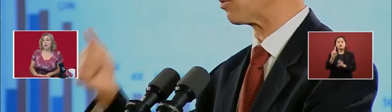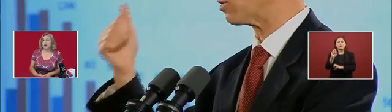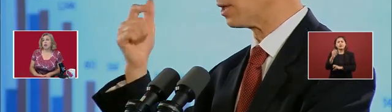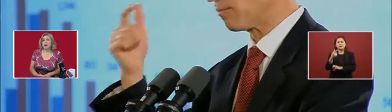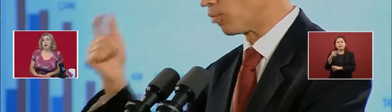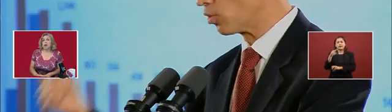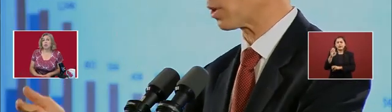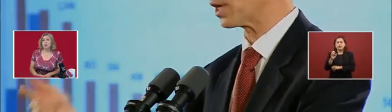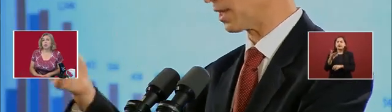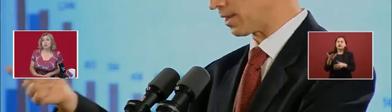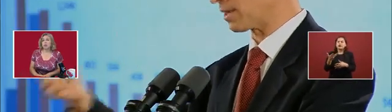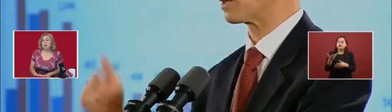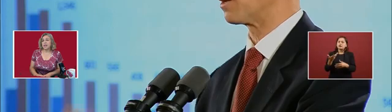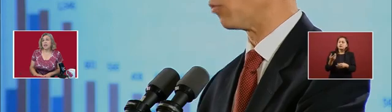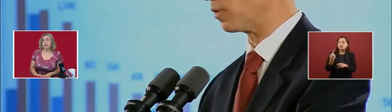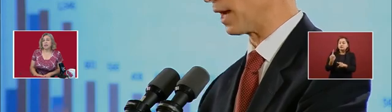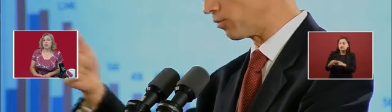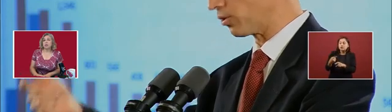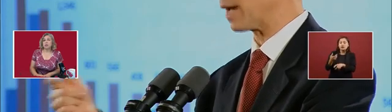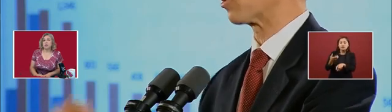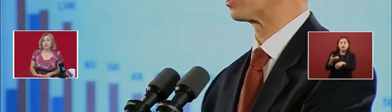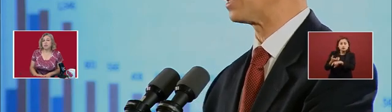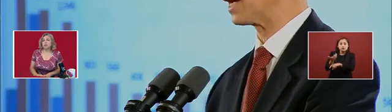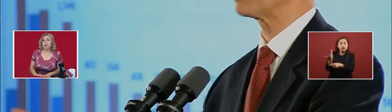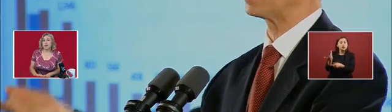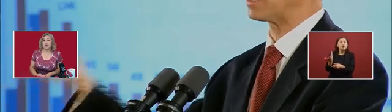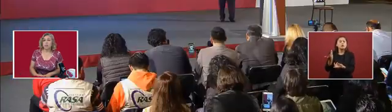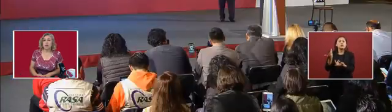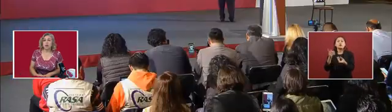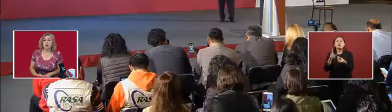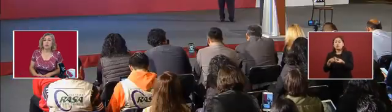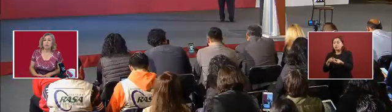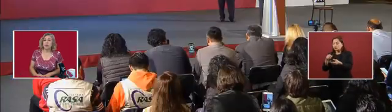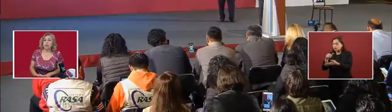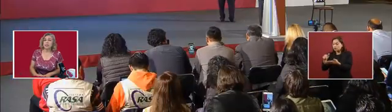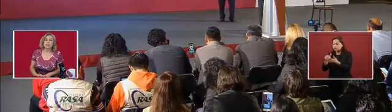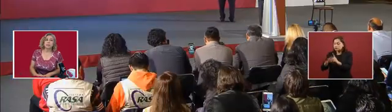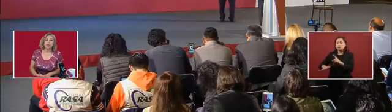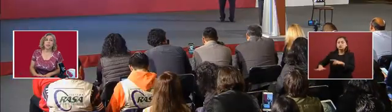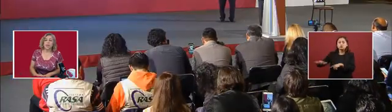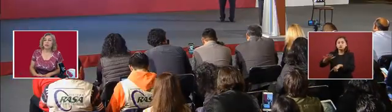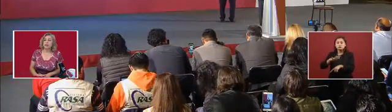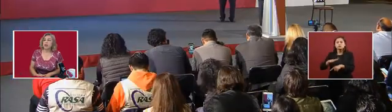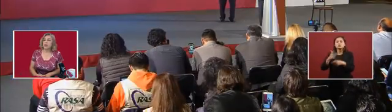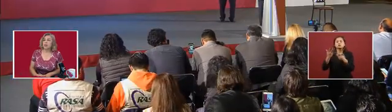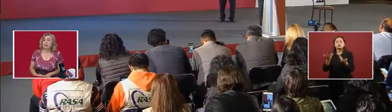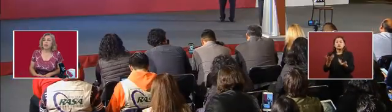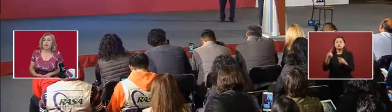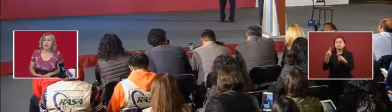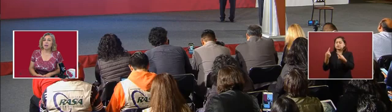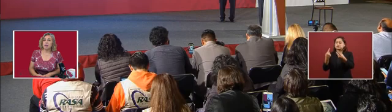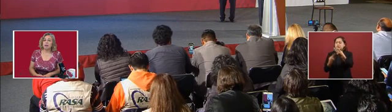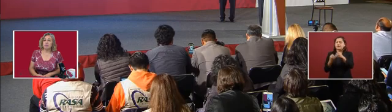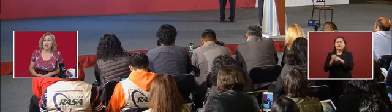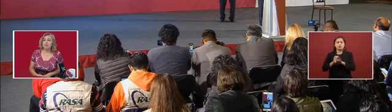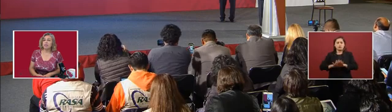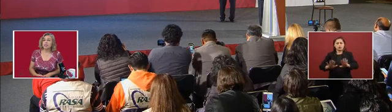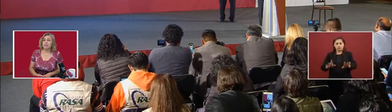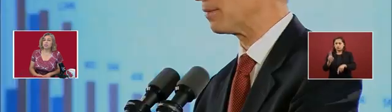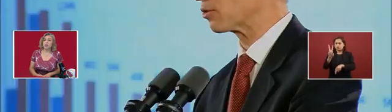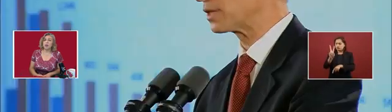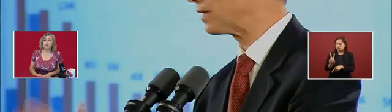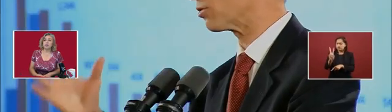y lo seguiremos haciendo con you can absoluta go, transparencia. Es una tradición ya de la salud it's a pública. tradition to Publicamos un boletín todas las